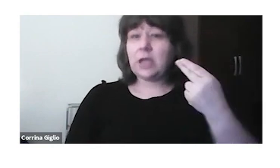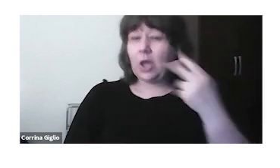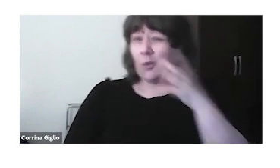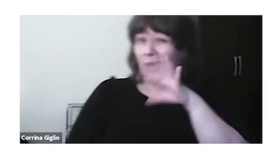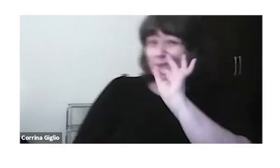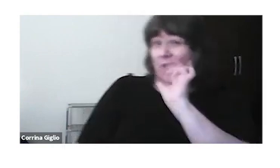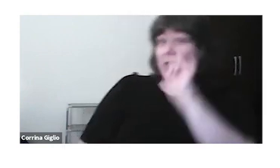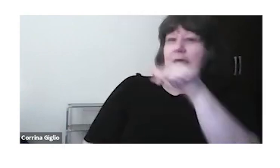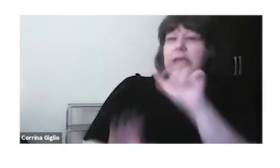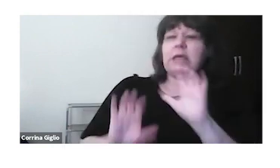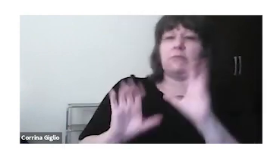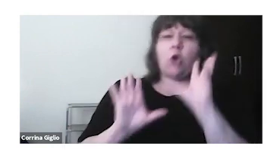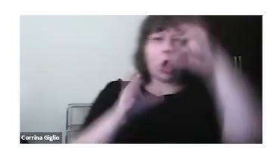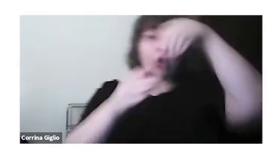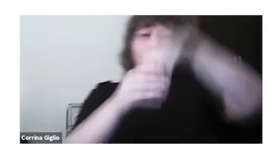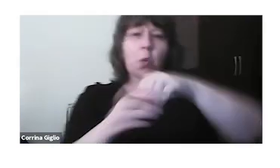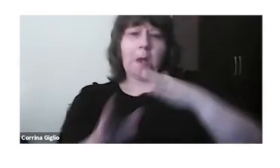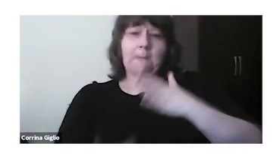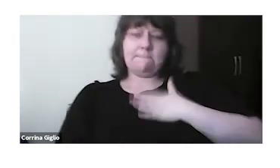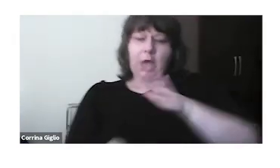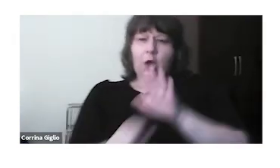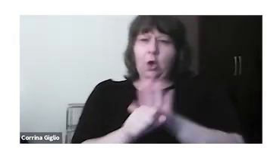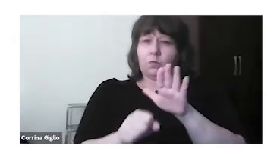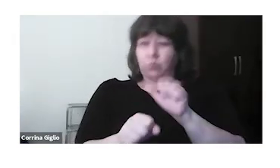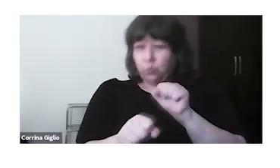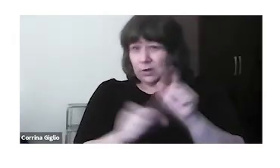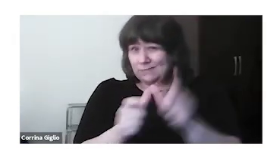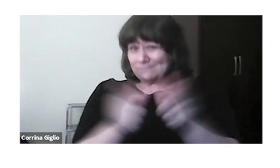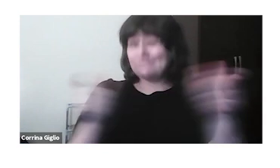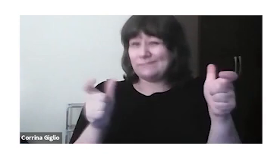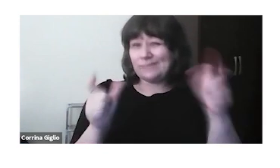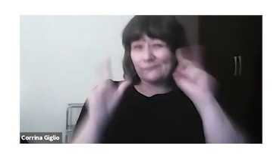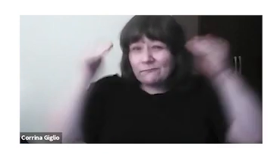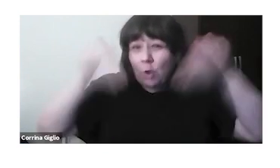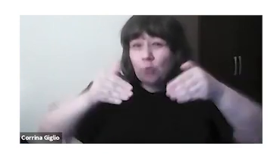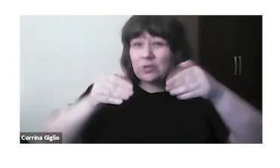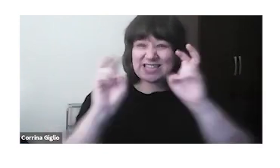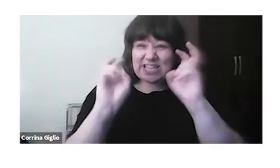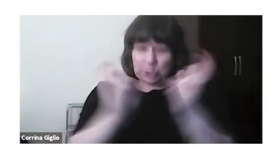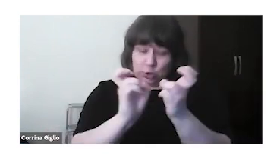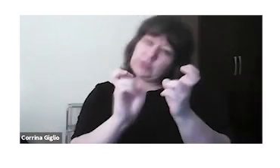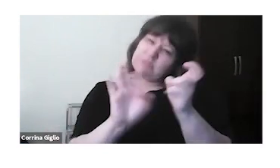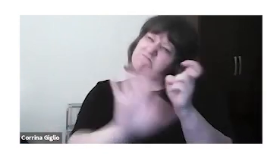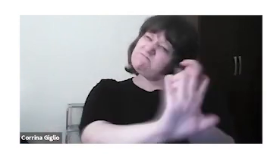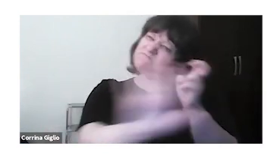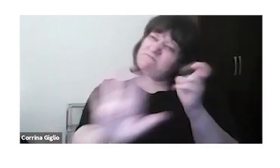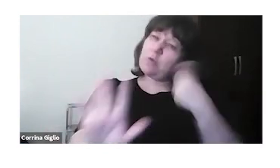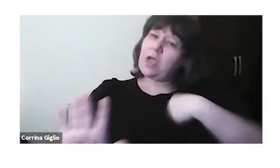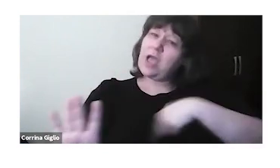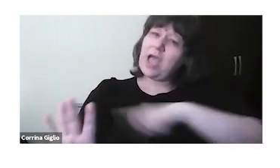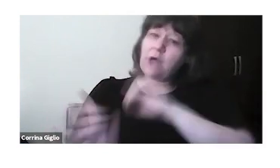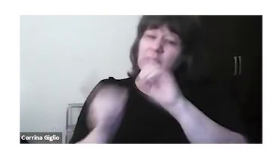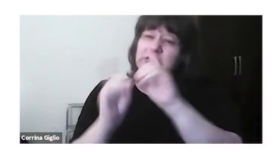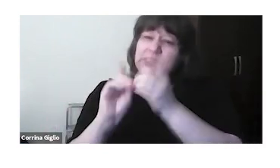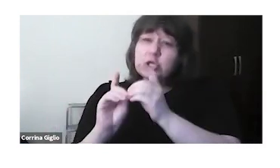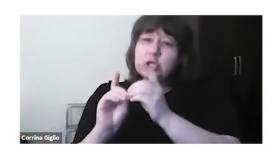it in the chat. But a lot of my work is sort of like dealt with these issues. And I have a digital humanities